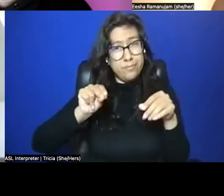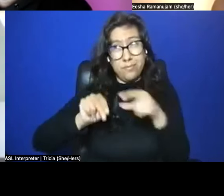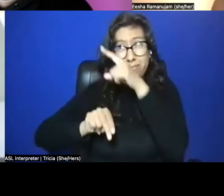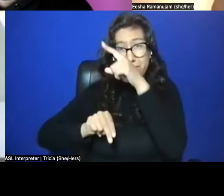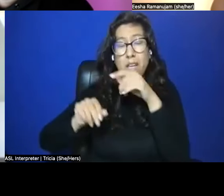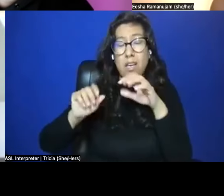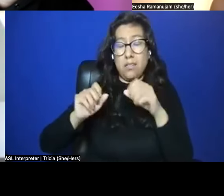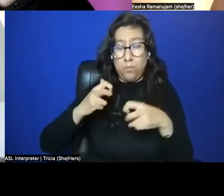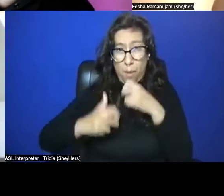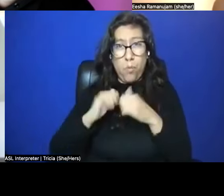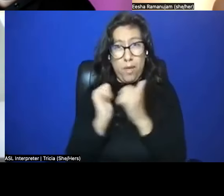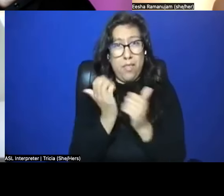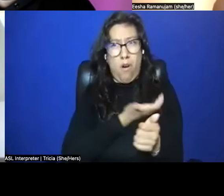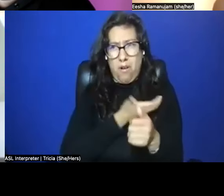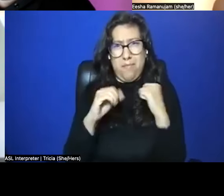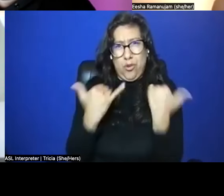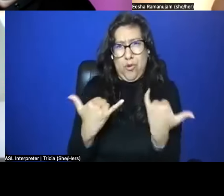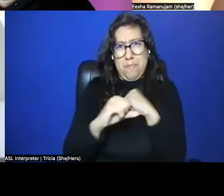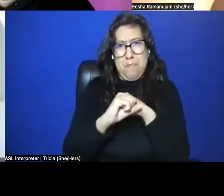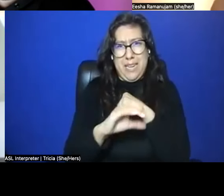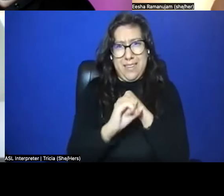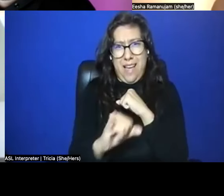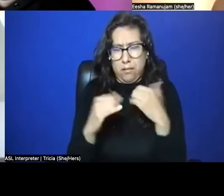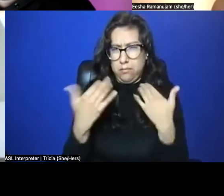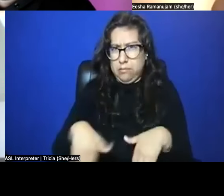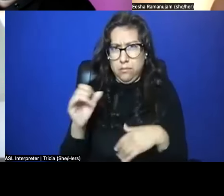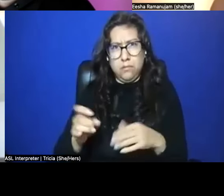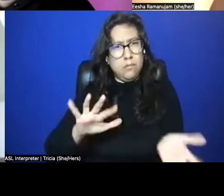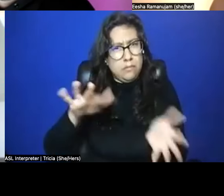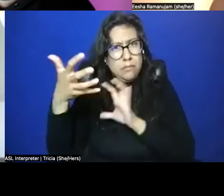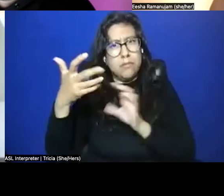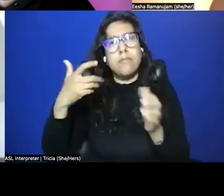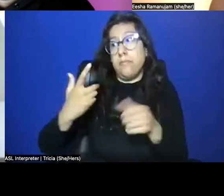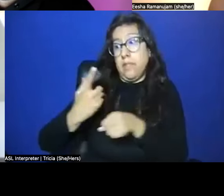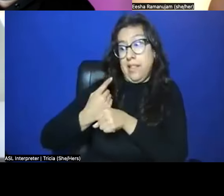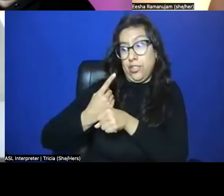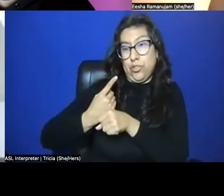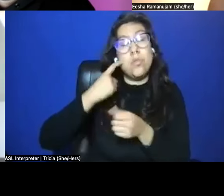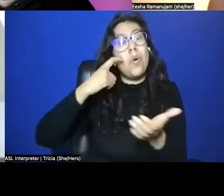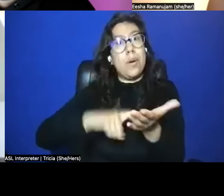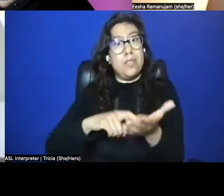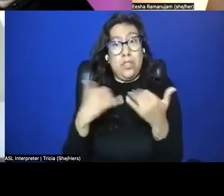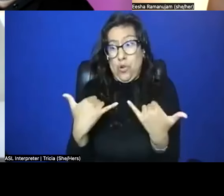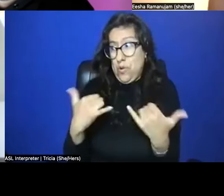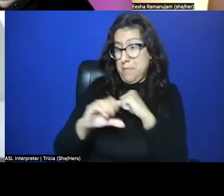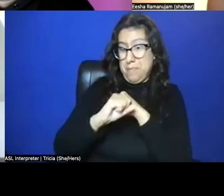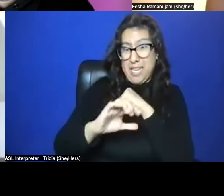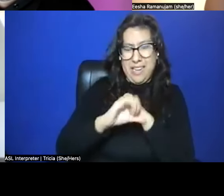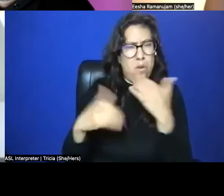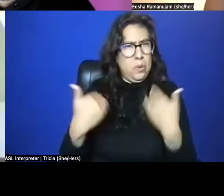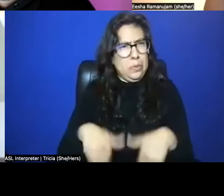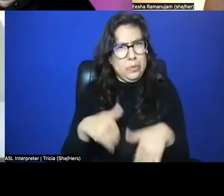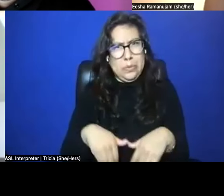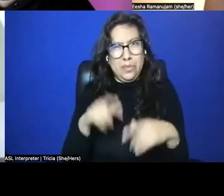state of our media right now. In the last year, we've seen that the state of our media is precarious. We've seen